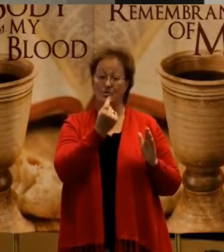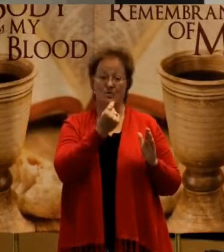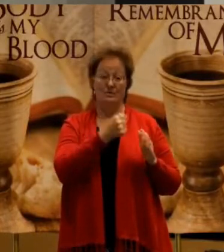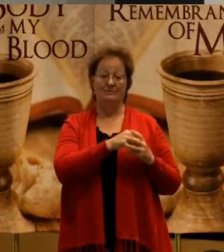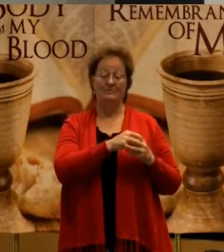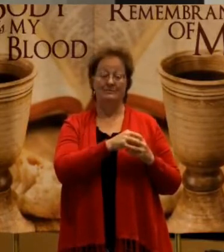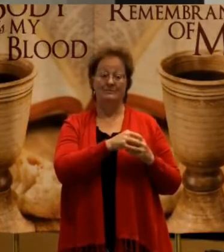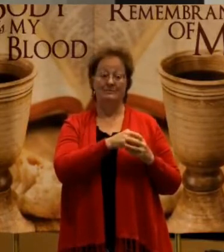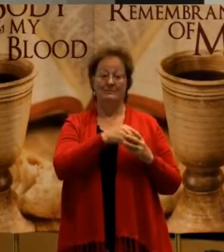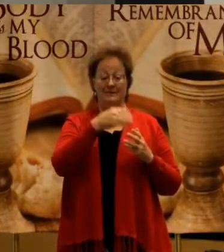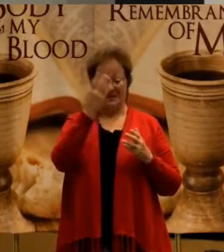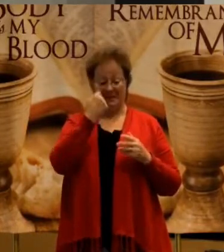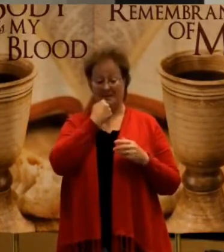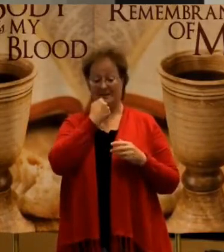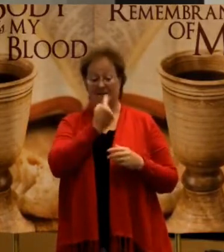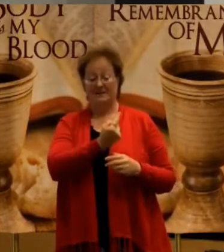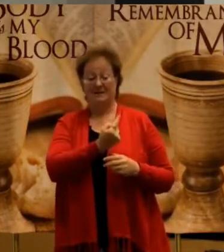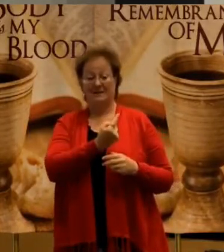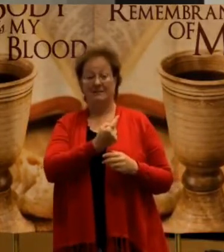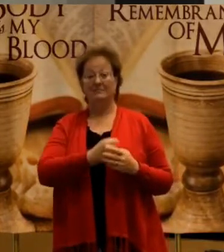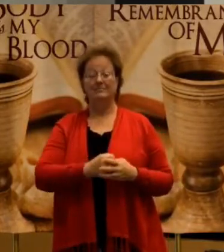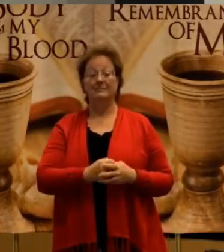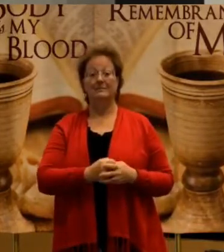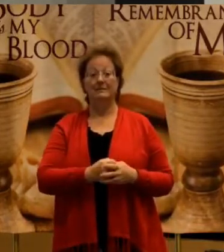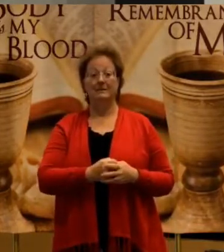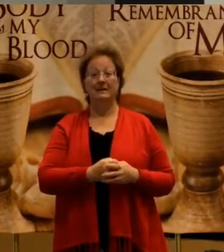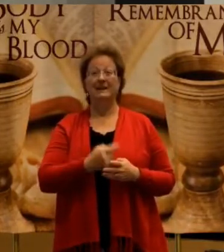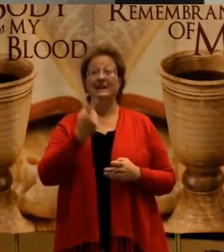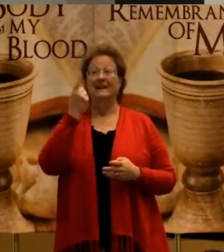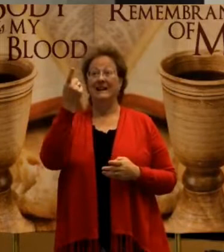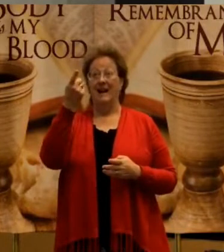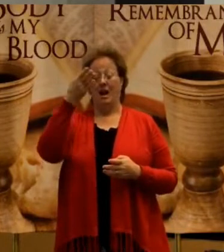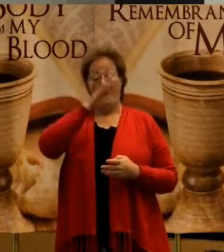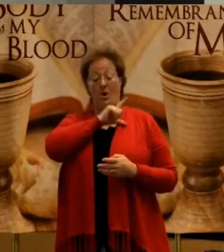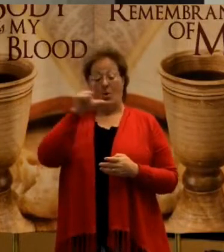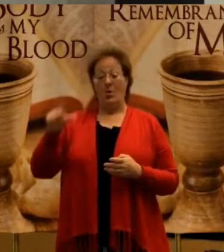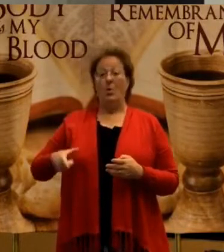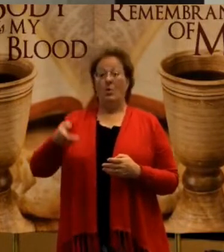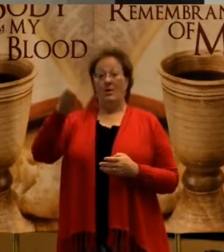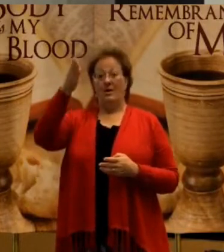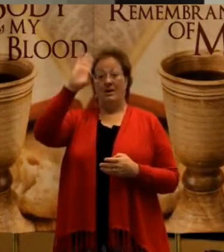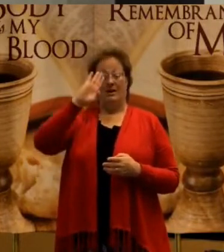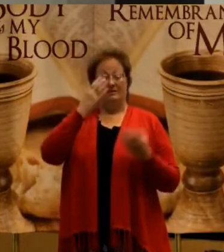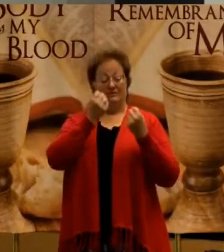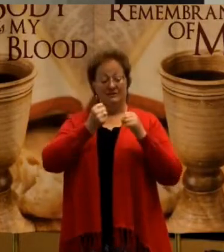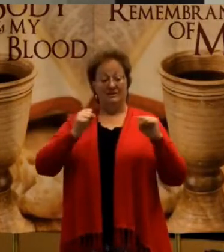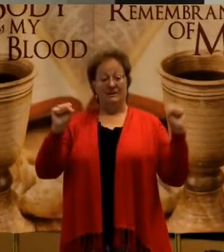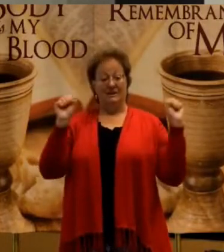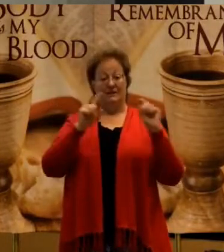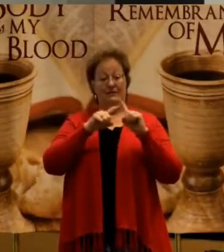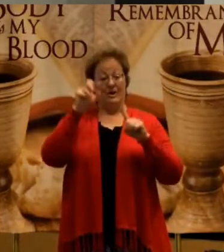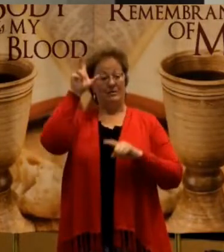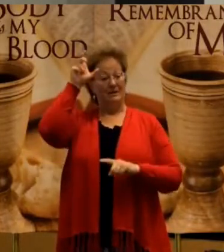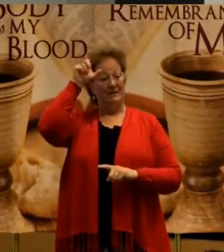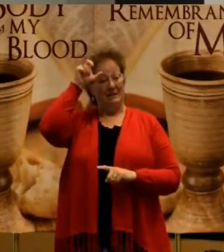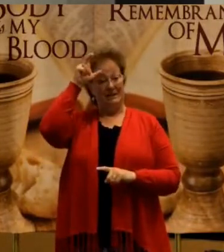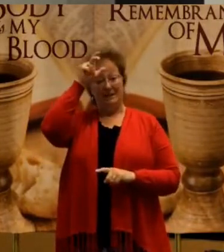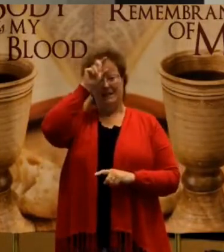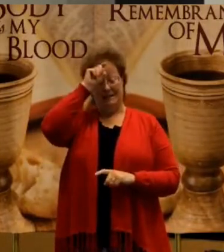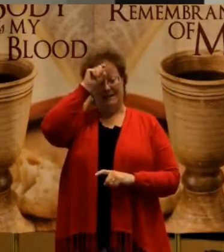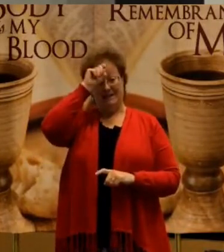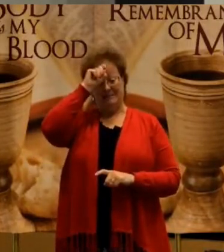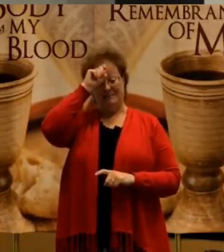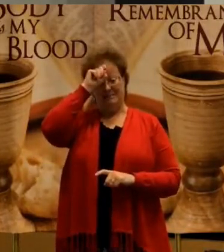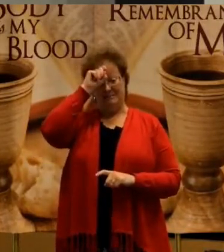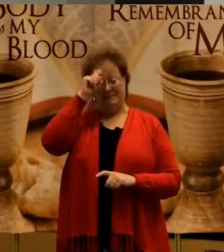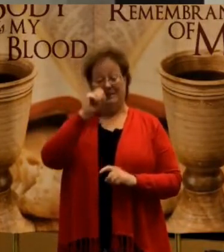God said in Exodus 20, "I am the Lord your God who brought you out of Egypt, out of the land of slavery.